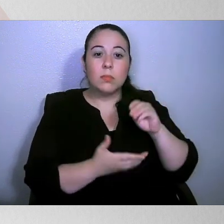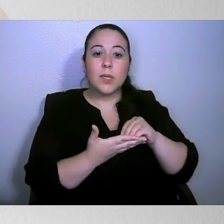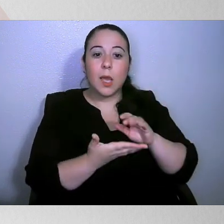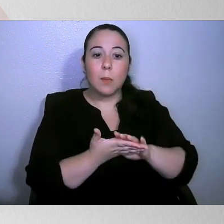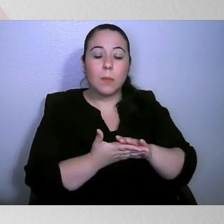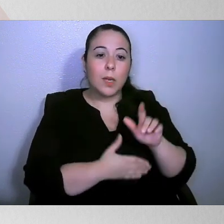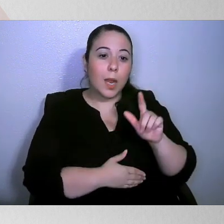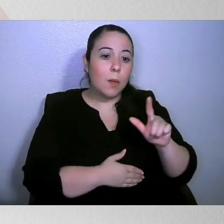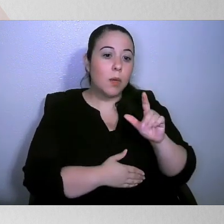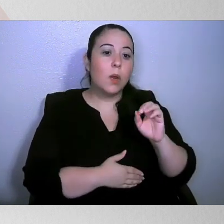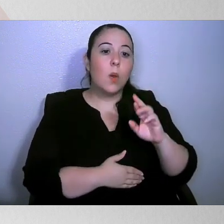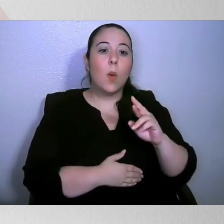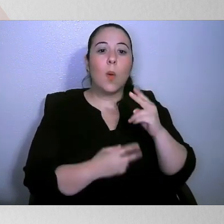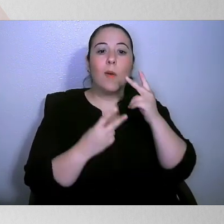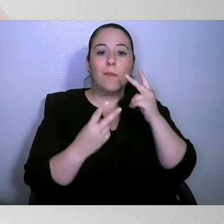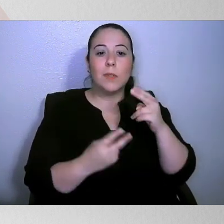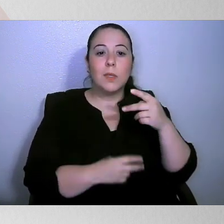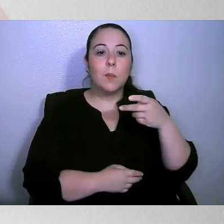visiting